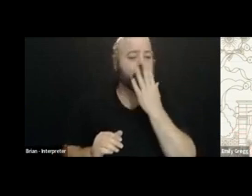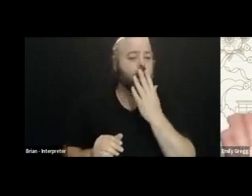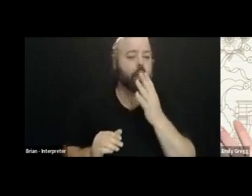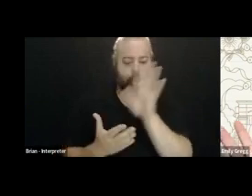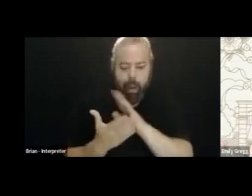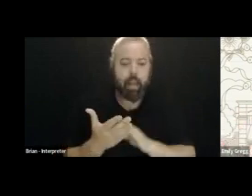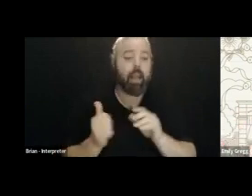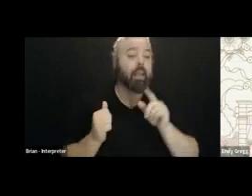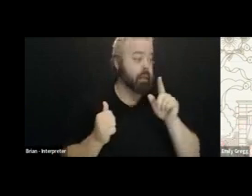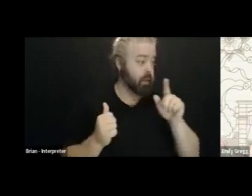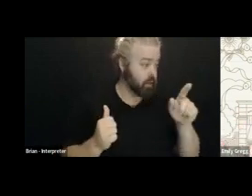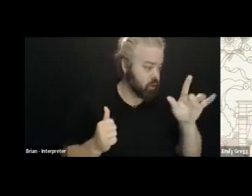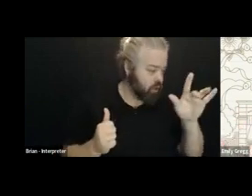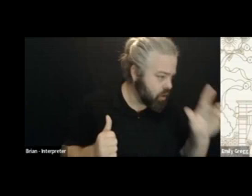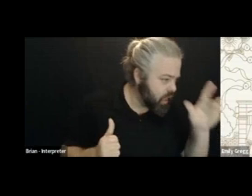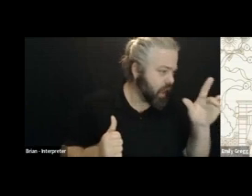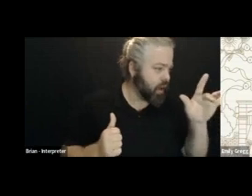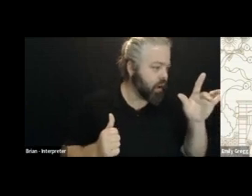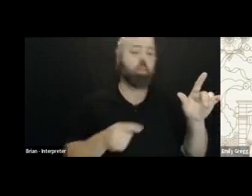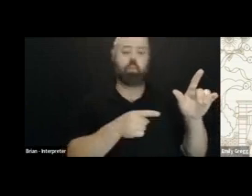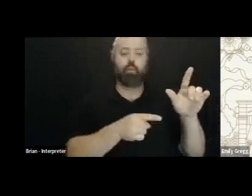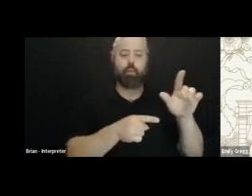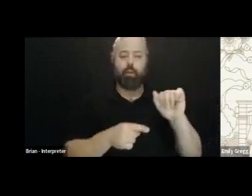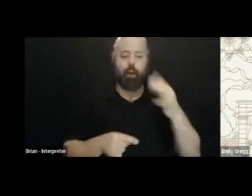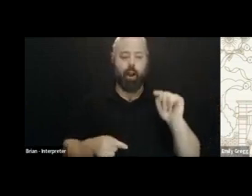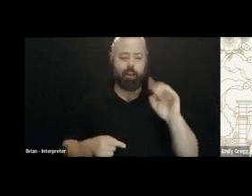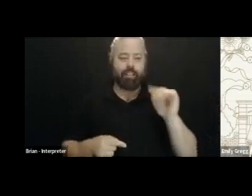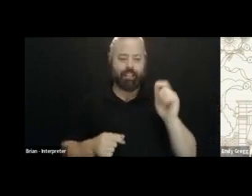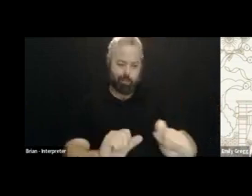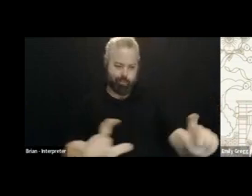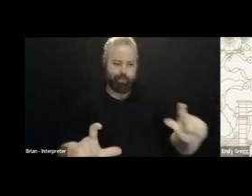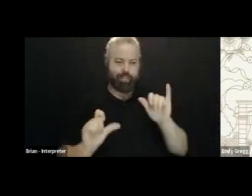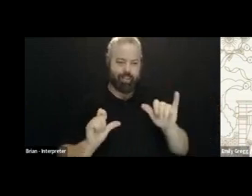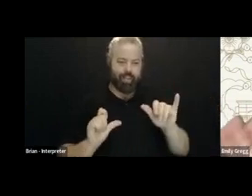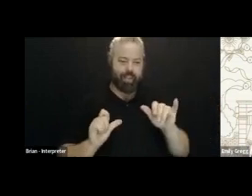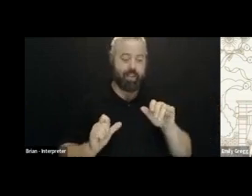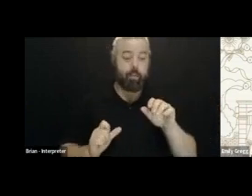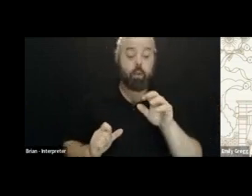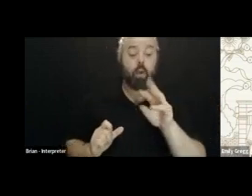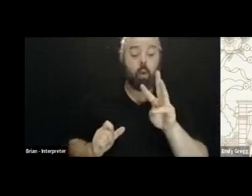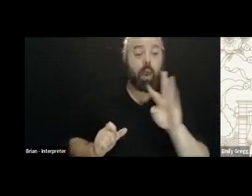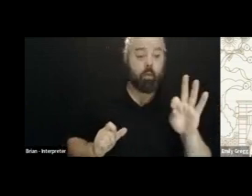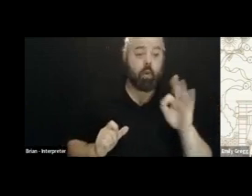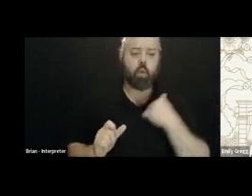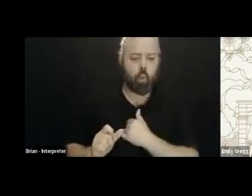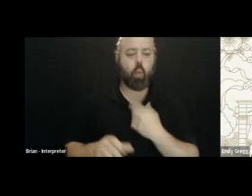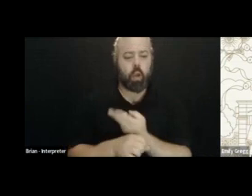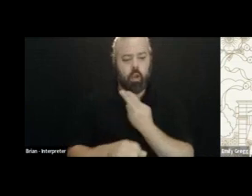platform, you get this sort of alt text descriptive pop-up. Wake is a Google campus. So this is sort